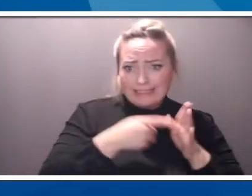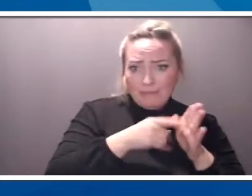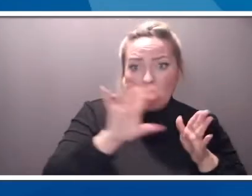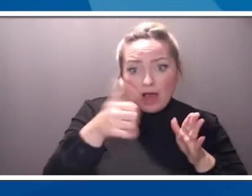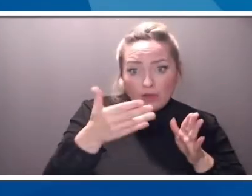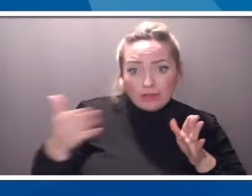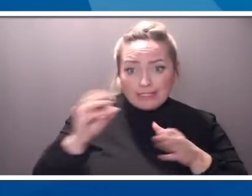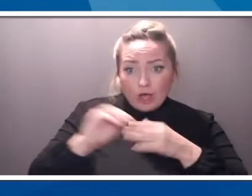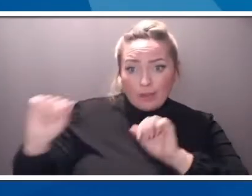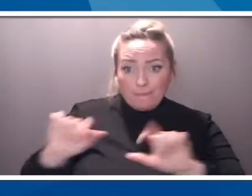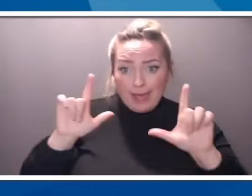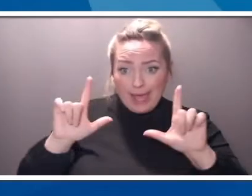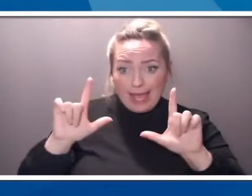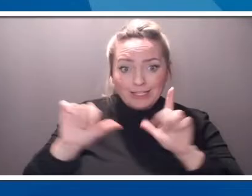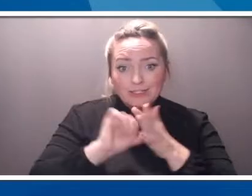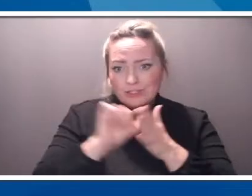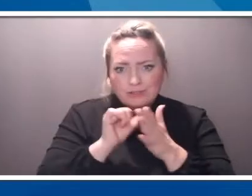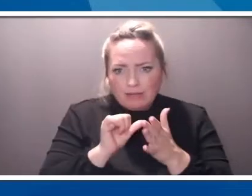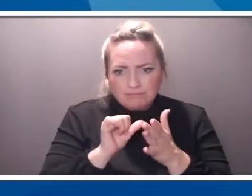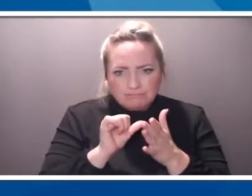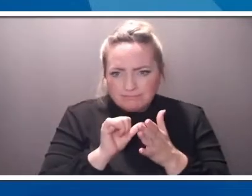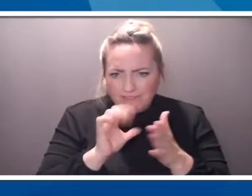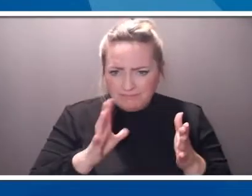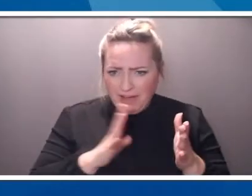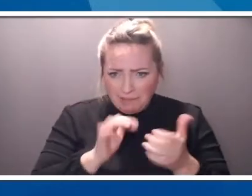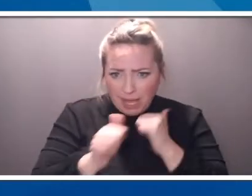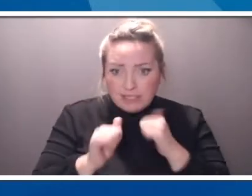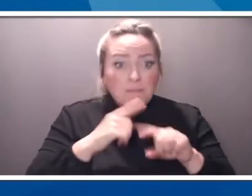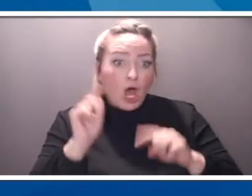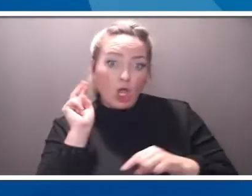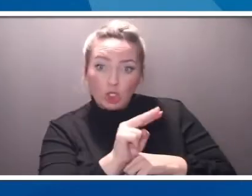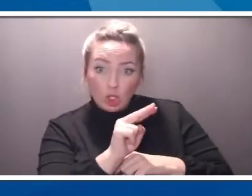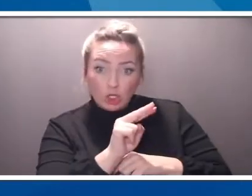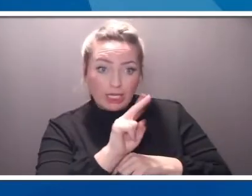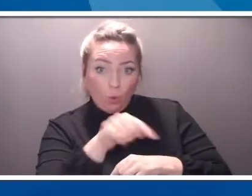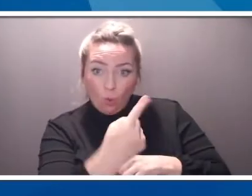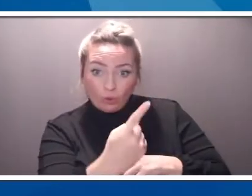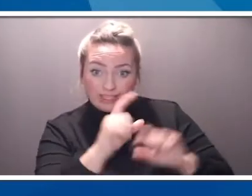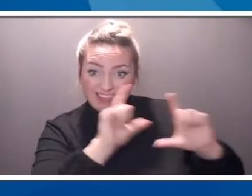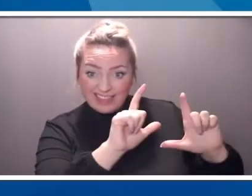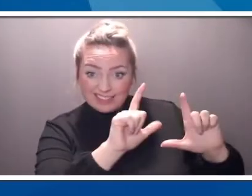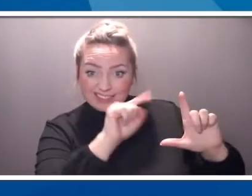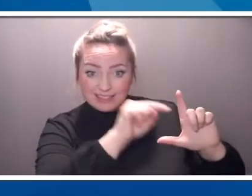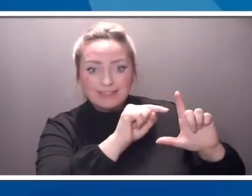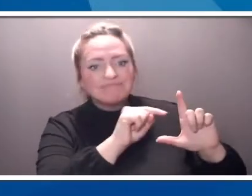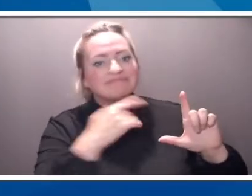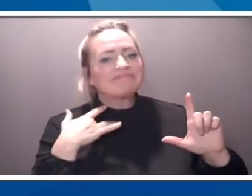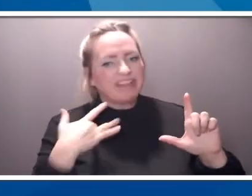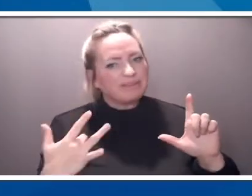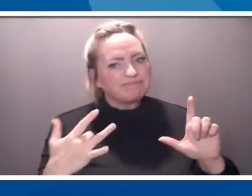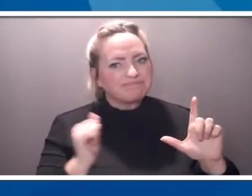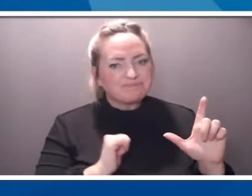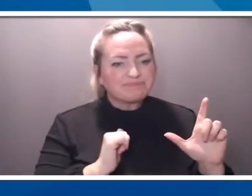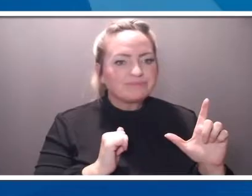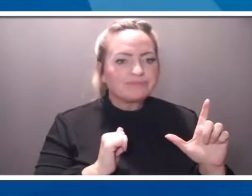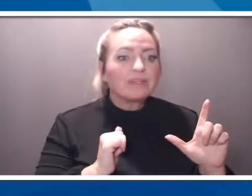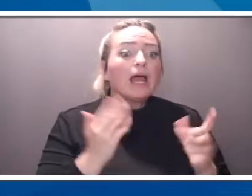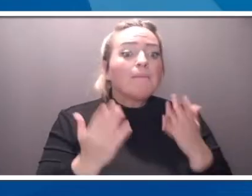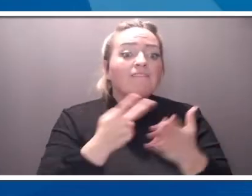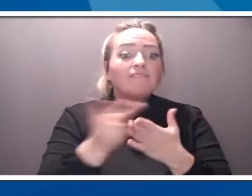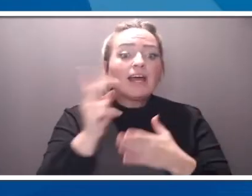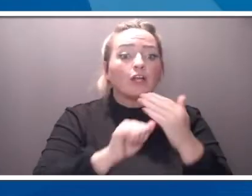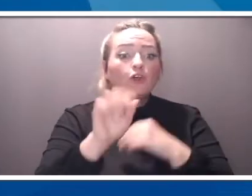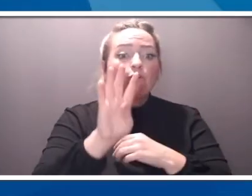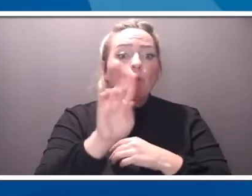isolated examples, so there might be other stuff in the page that mitigates this, but, you know, just looking at them cold like that, that would probably be a